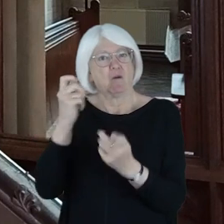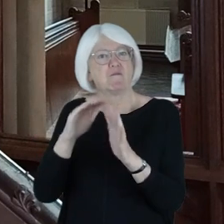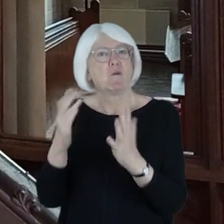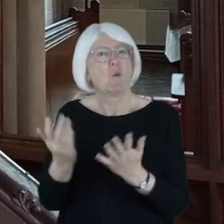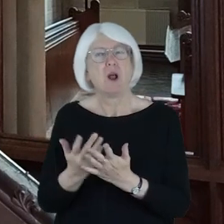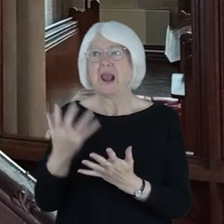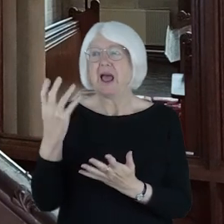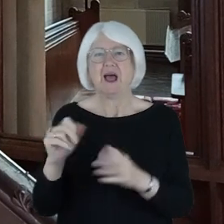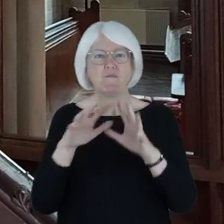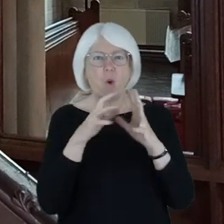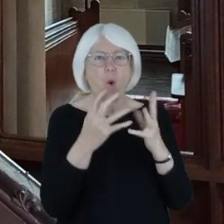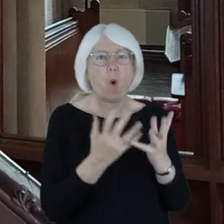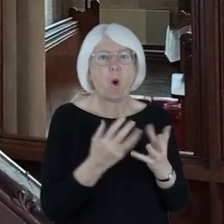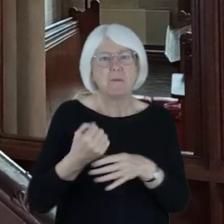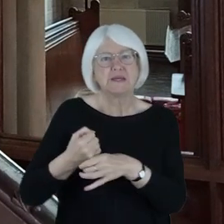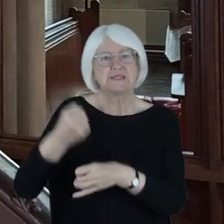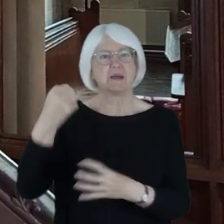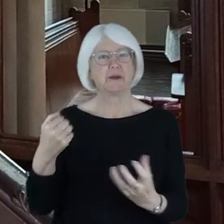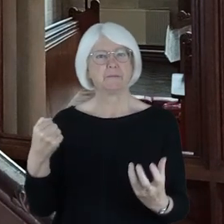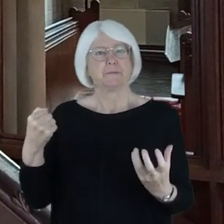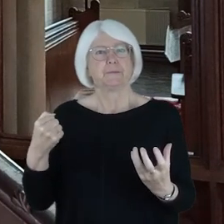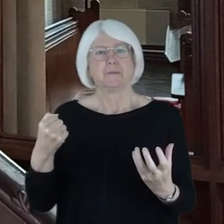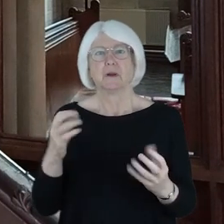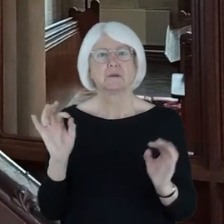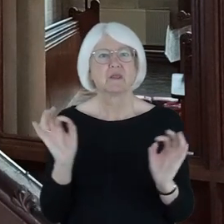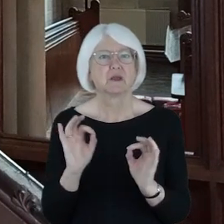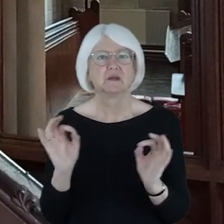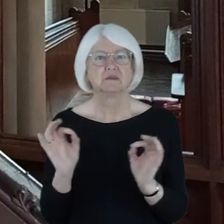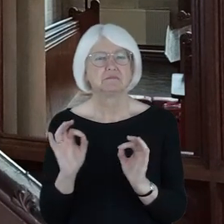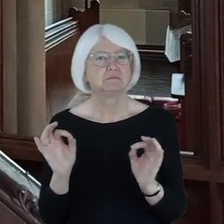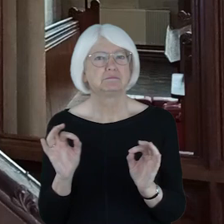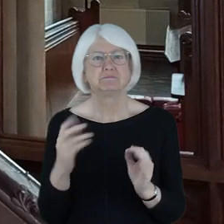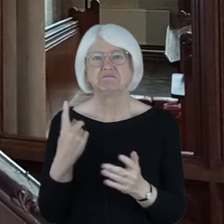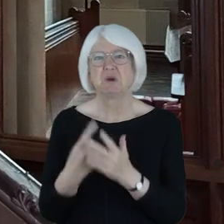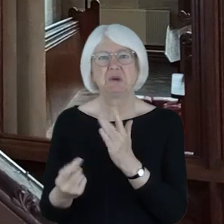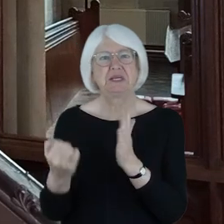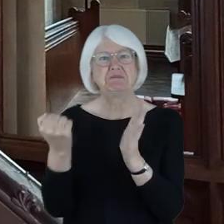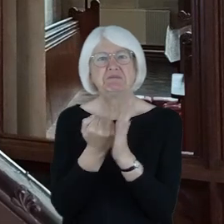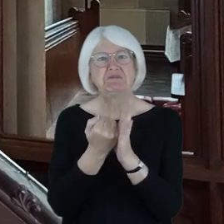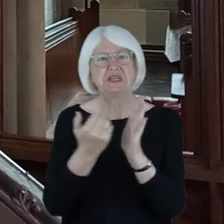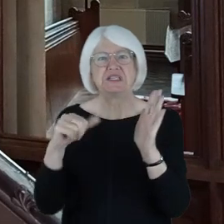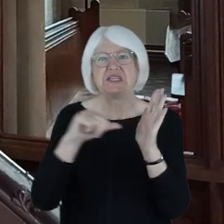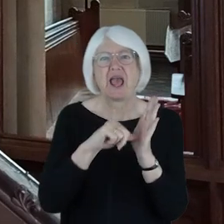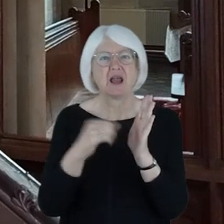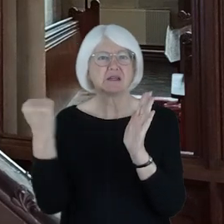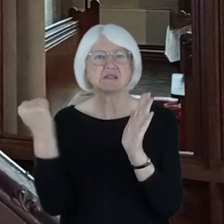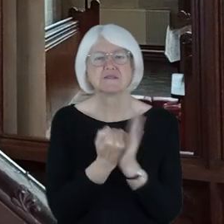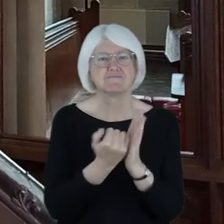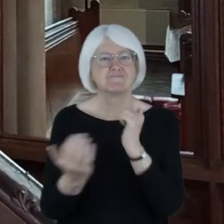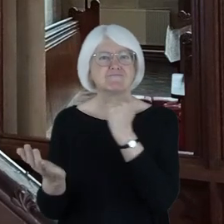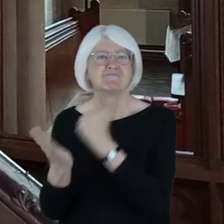orb or scepter of power and authority are placed in his hands. Only nails are driven